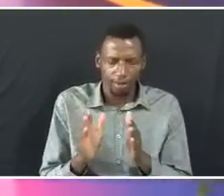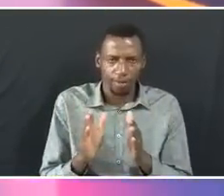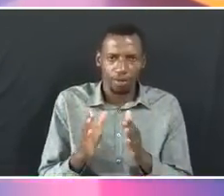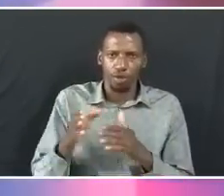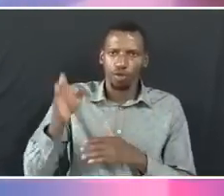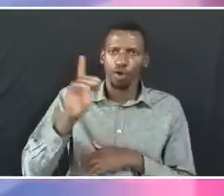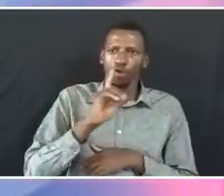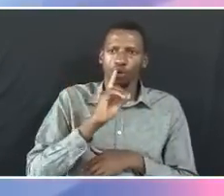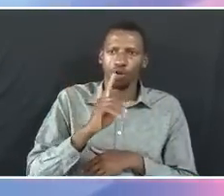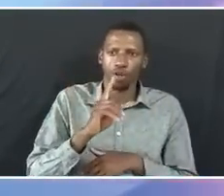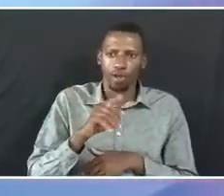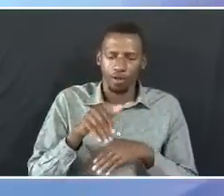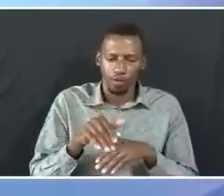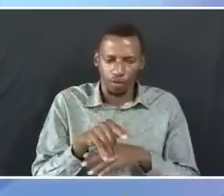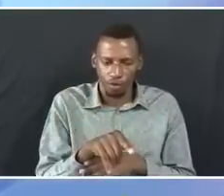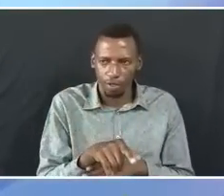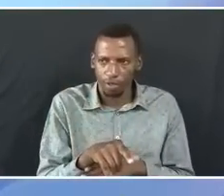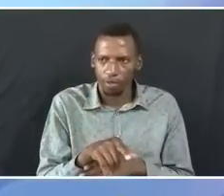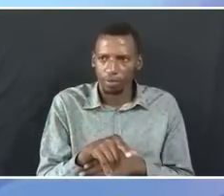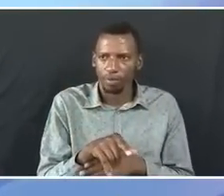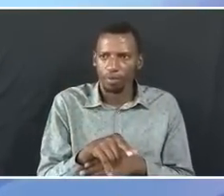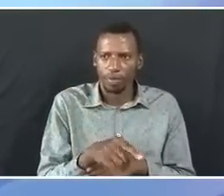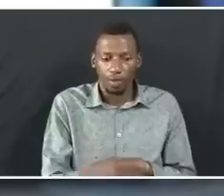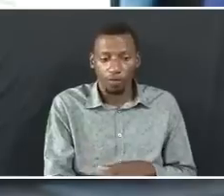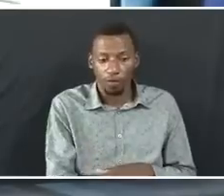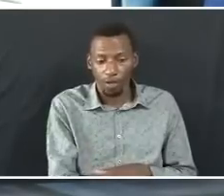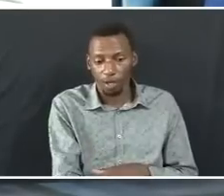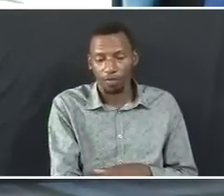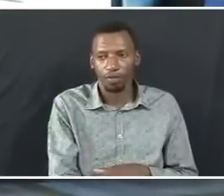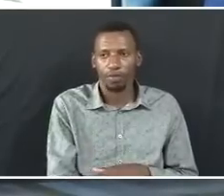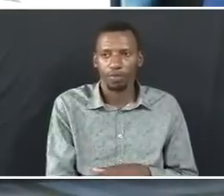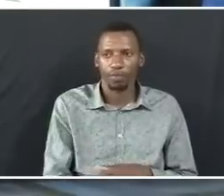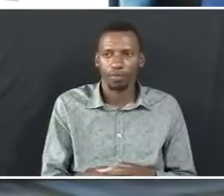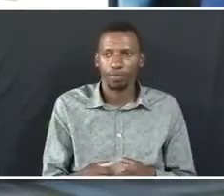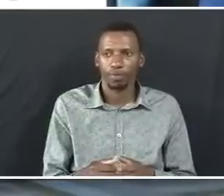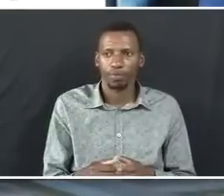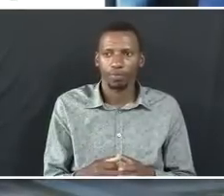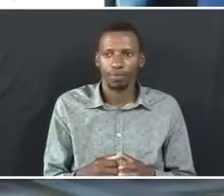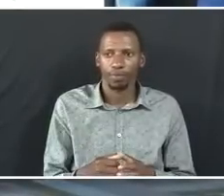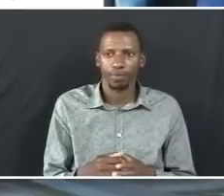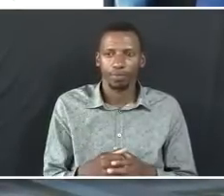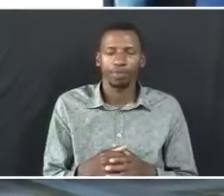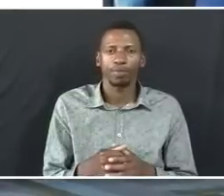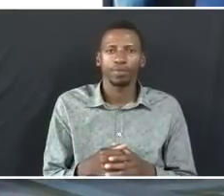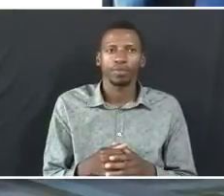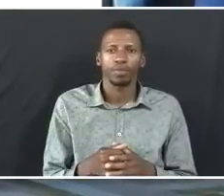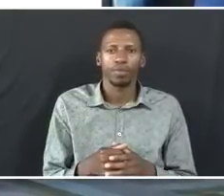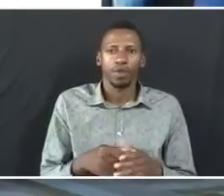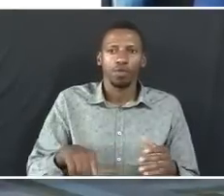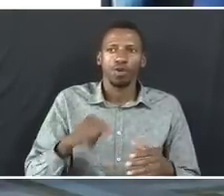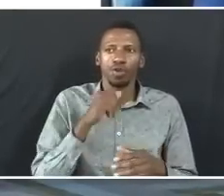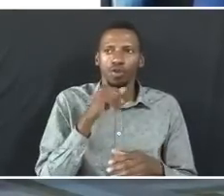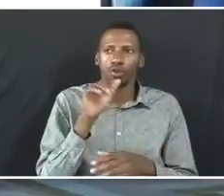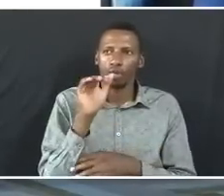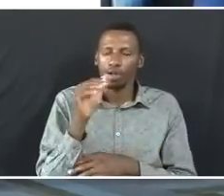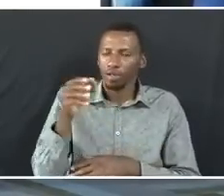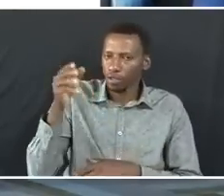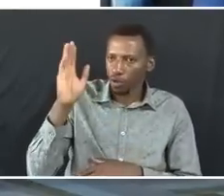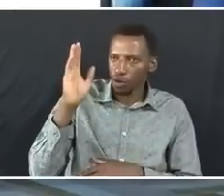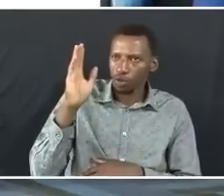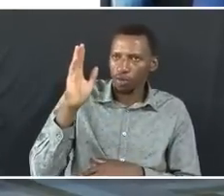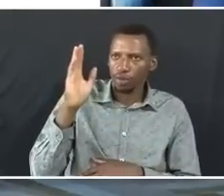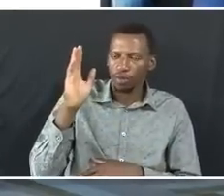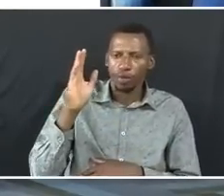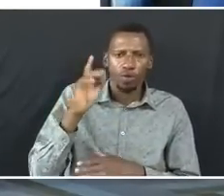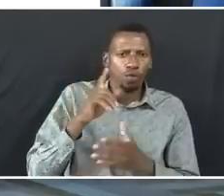one, it comes with consequences. So we don't ask God to lower the standard